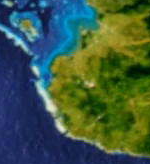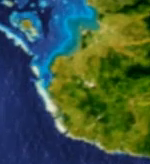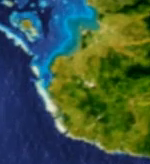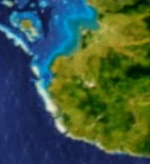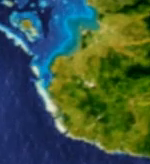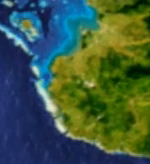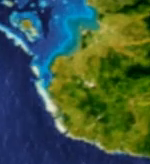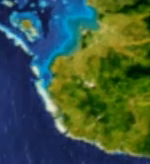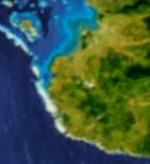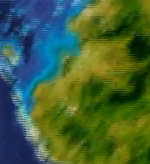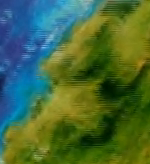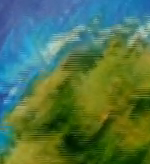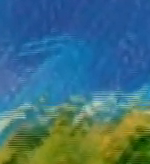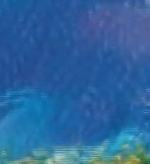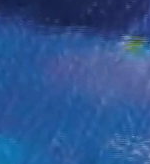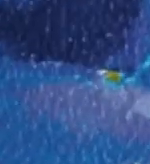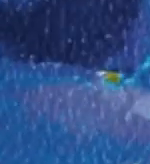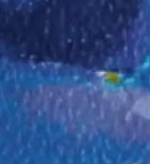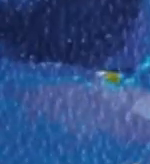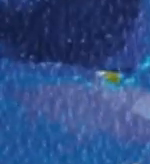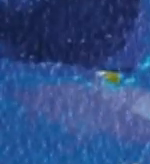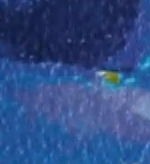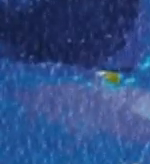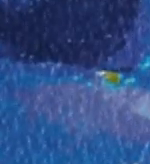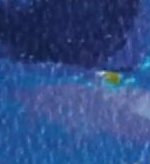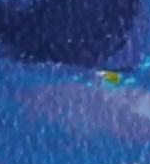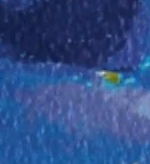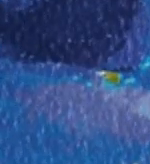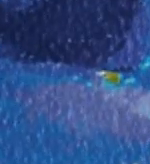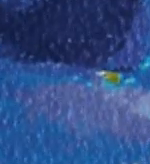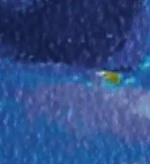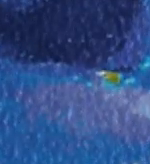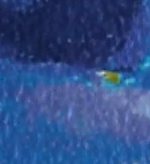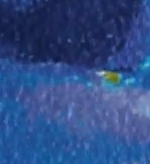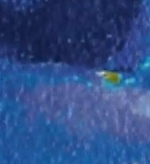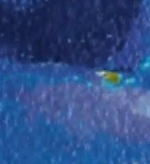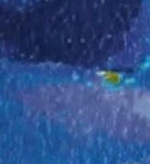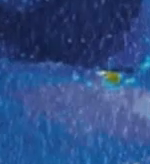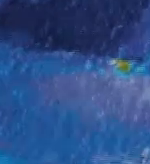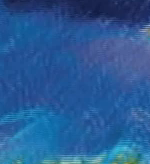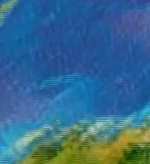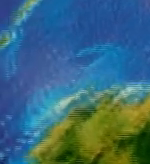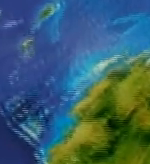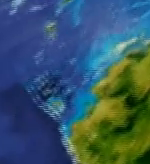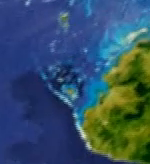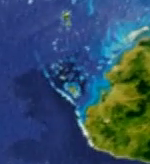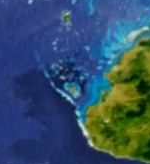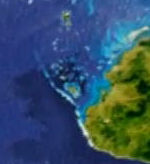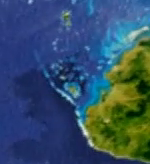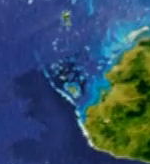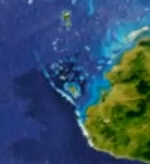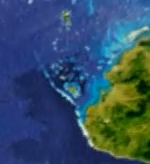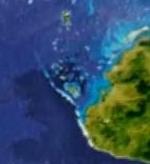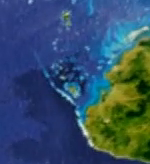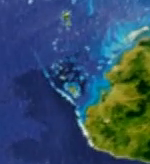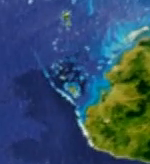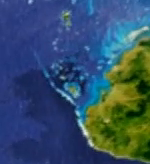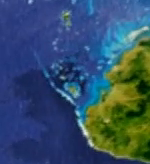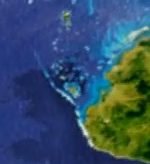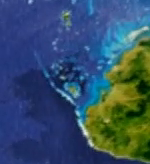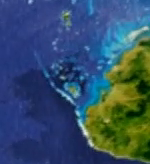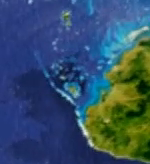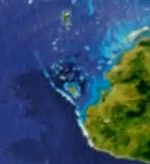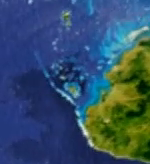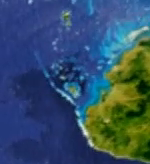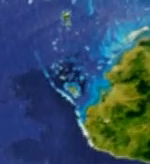remaining games to have a chance at the title. Felipe Naikaso, FBC Sports. Defending champions Liverpool returned